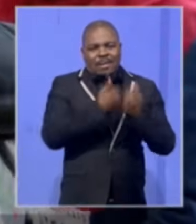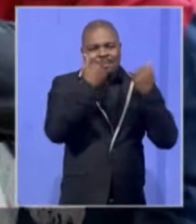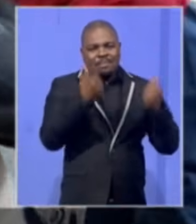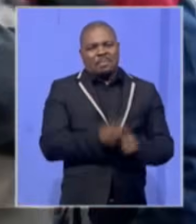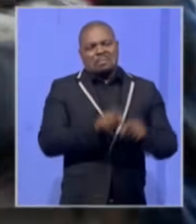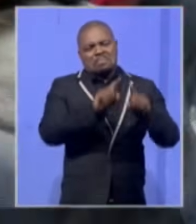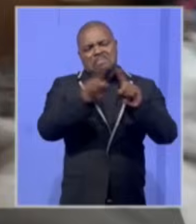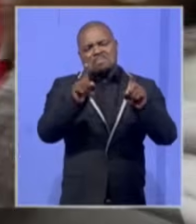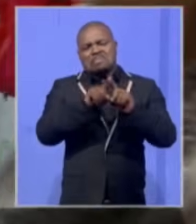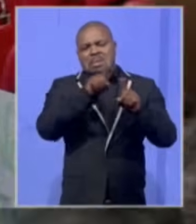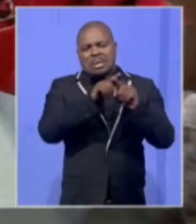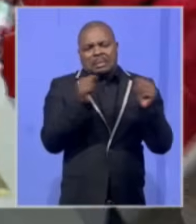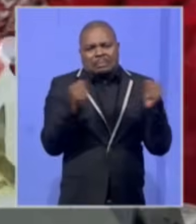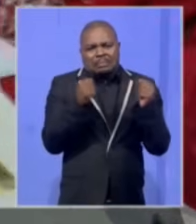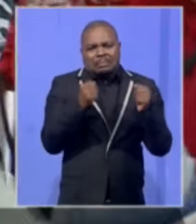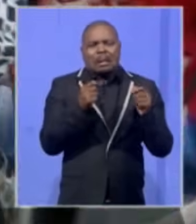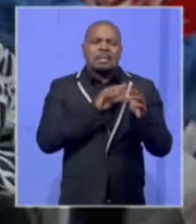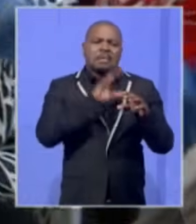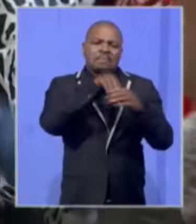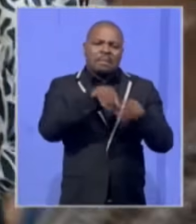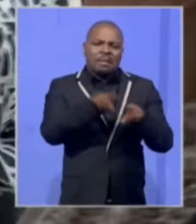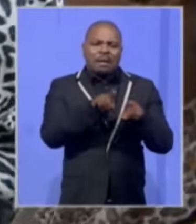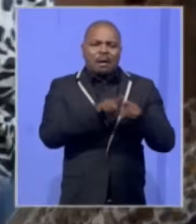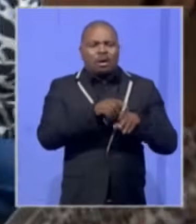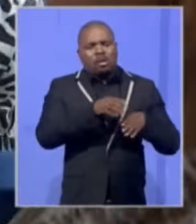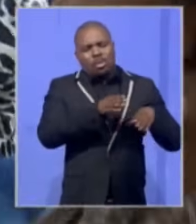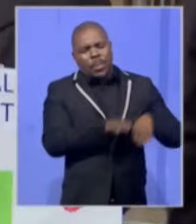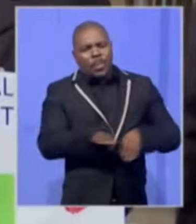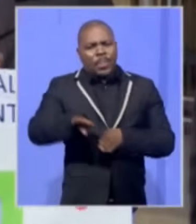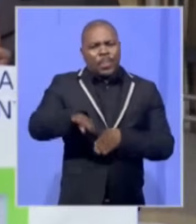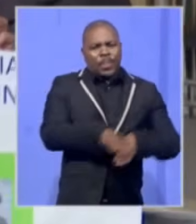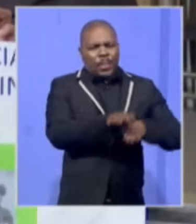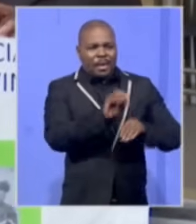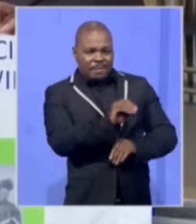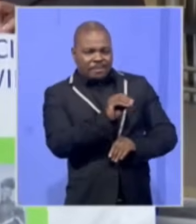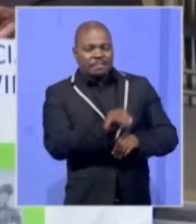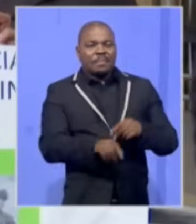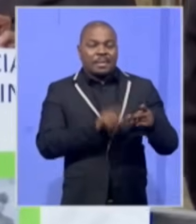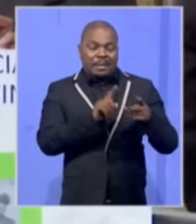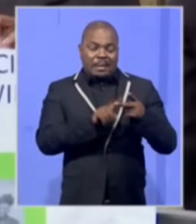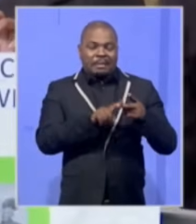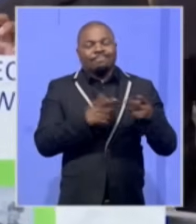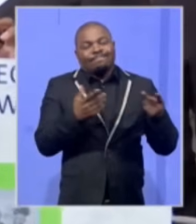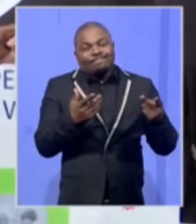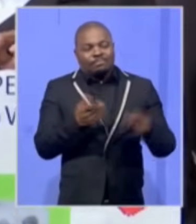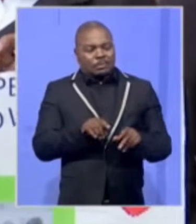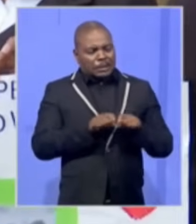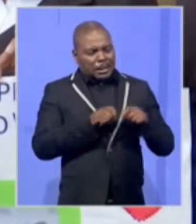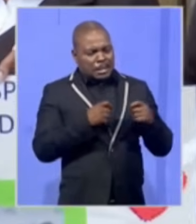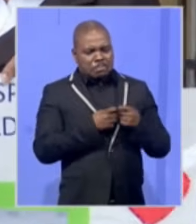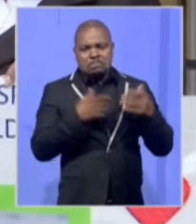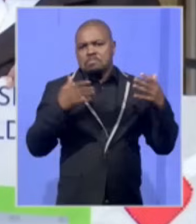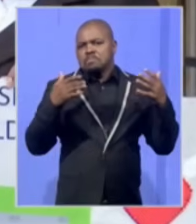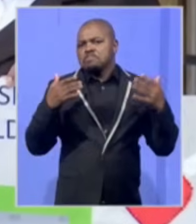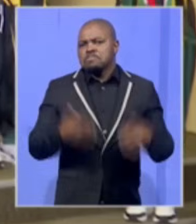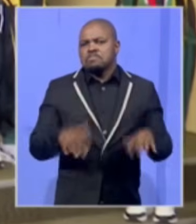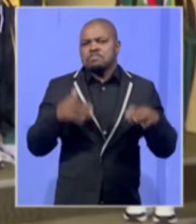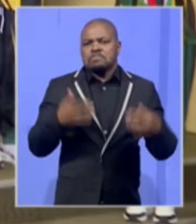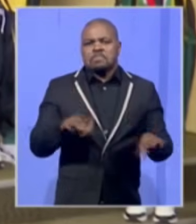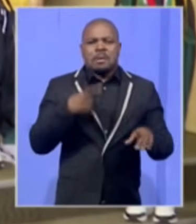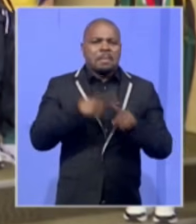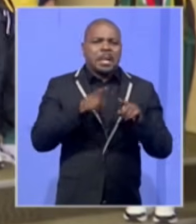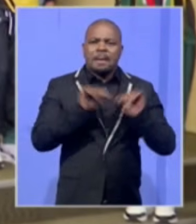sa tlholegang ya paka ya mariga jaaka figure skating le short track skating. Le fa go le jalo, setlhopha se dirile ka matsetseleko mo metshamekong